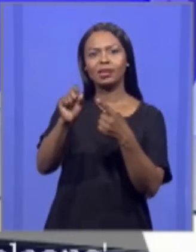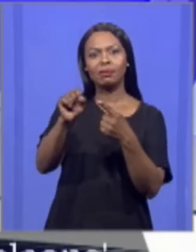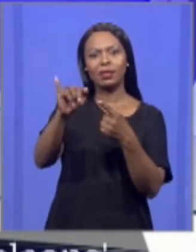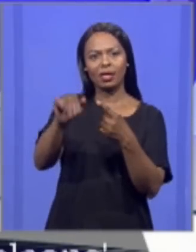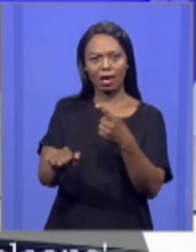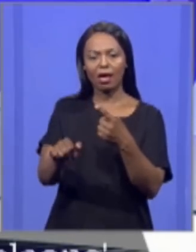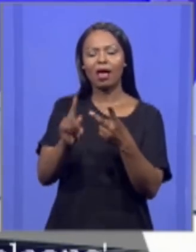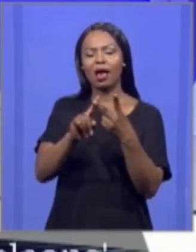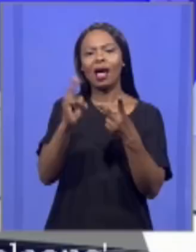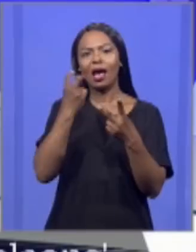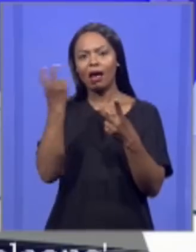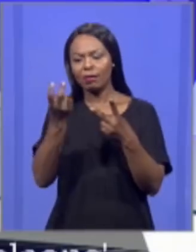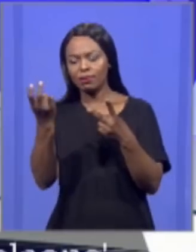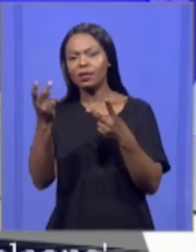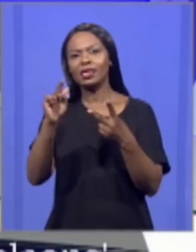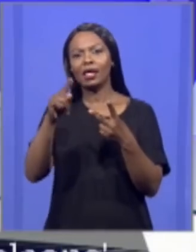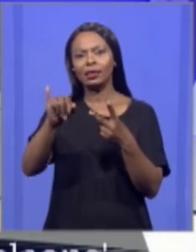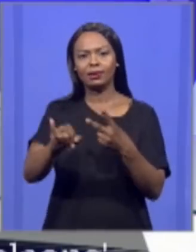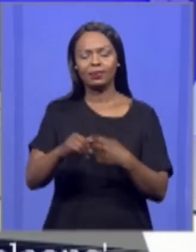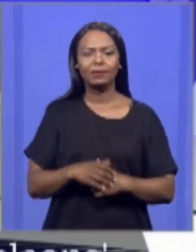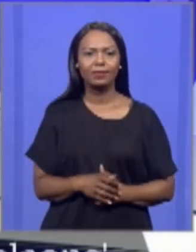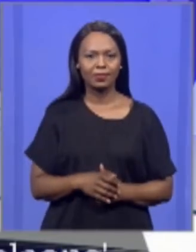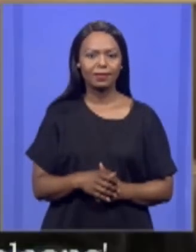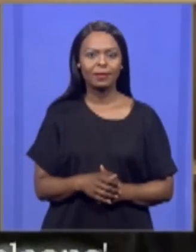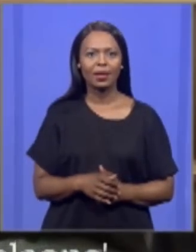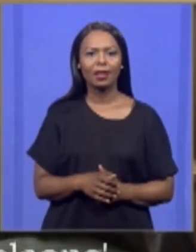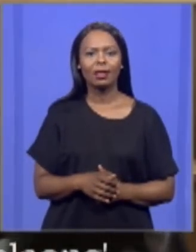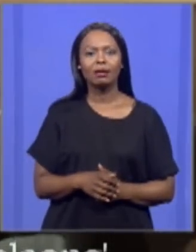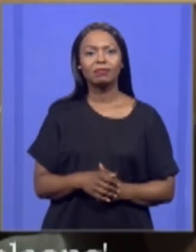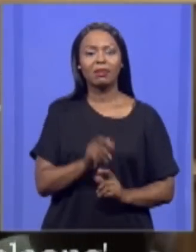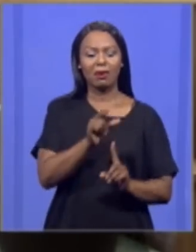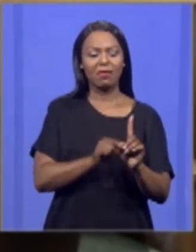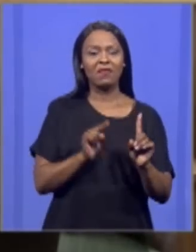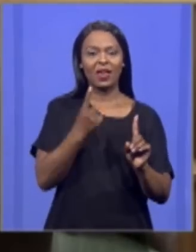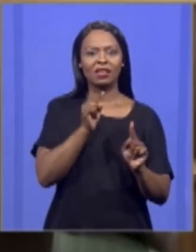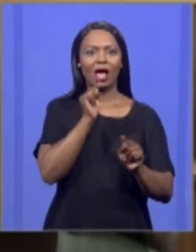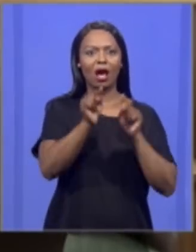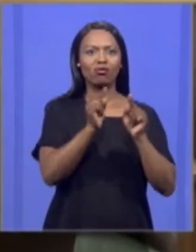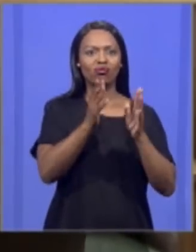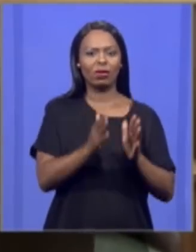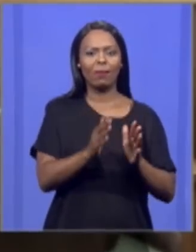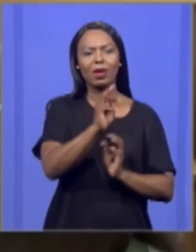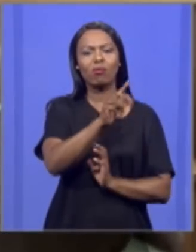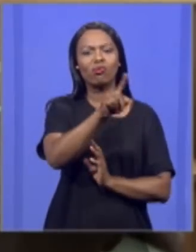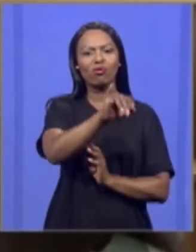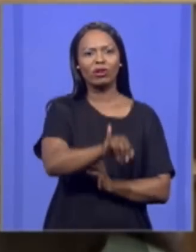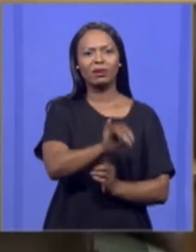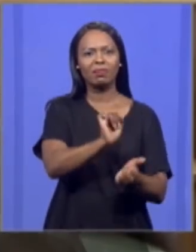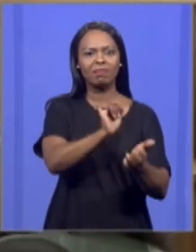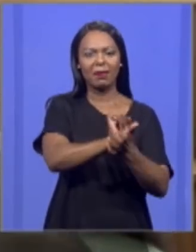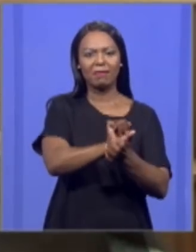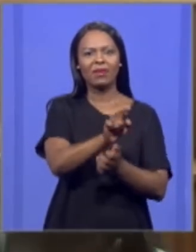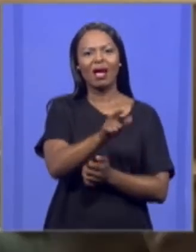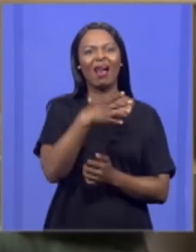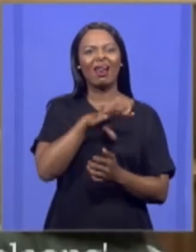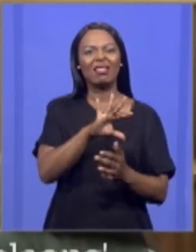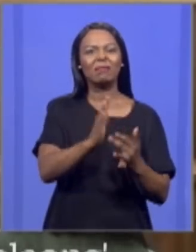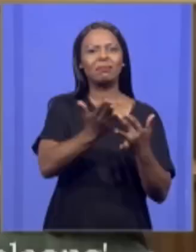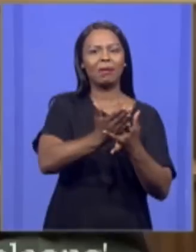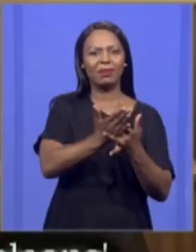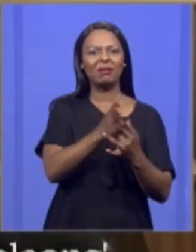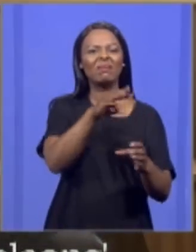a buša a nyakišiša Ntanzi. Molatofatšwa wa pele Muzi Sibiya o golegilwe ka ditatofatšo tša go amana